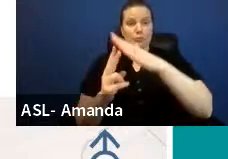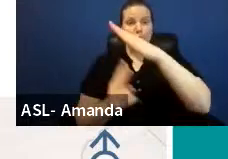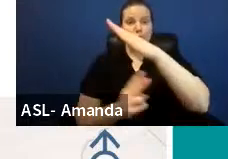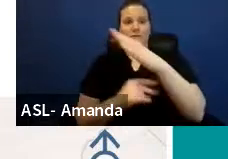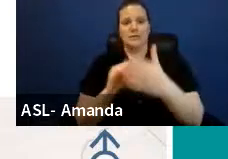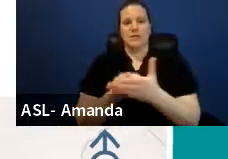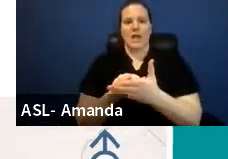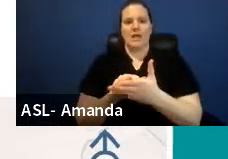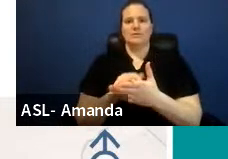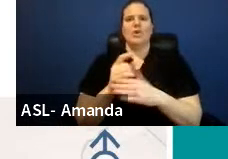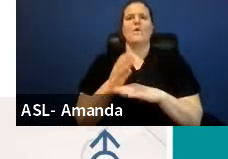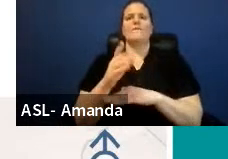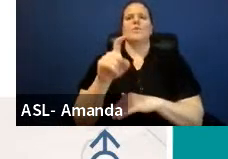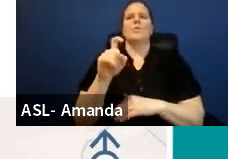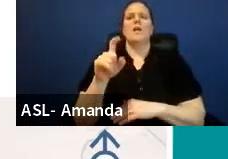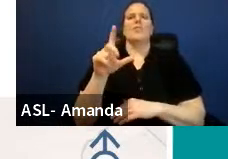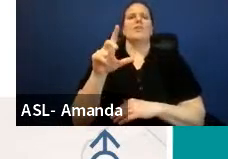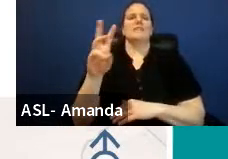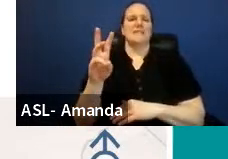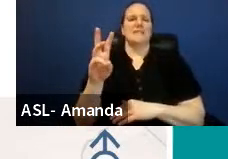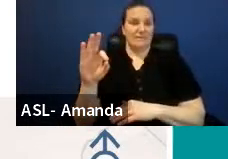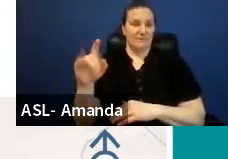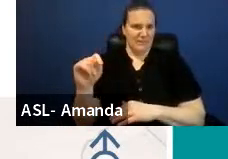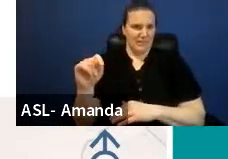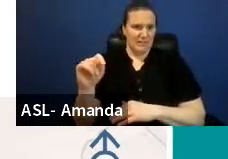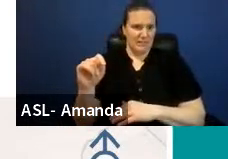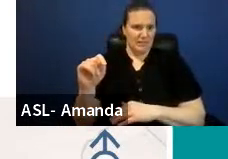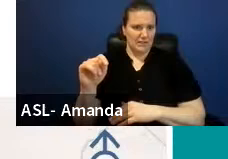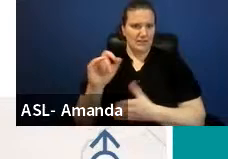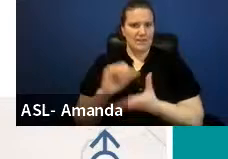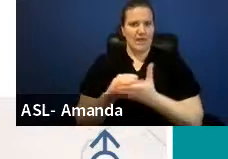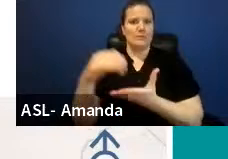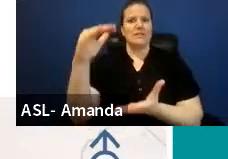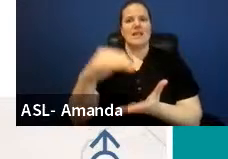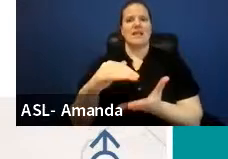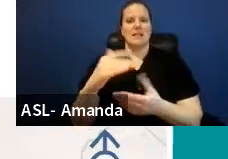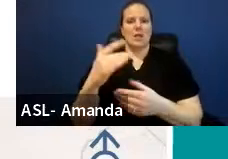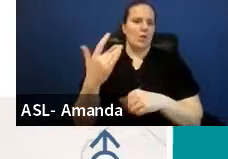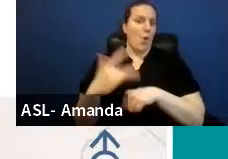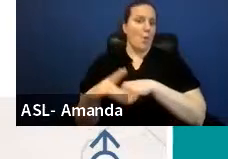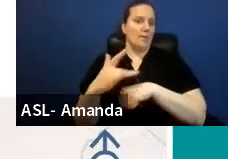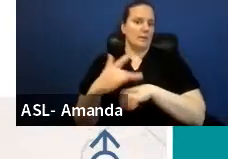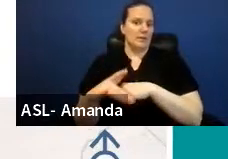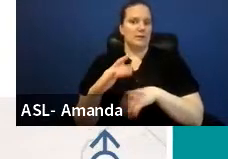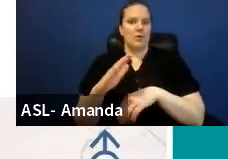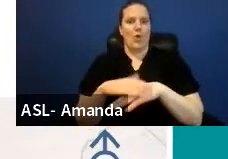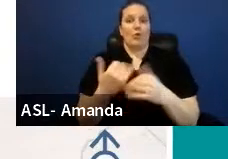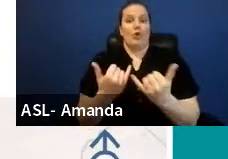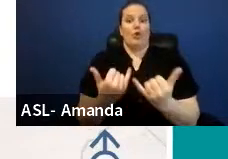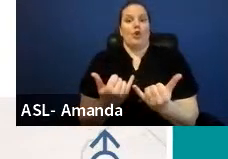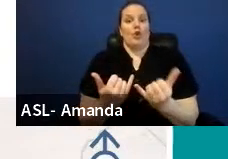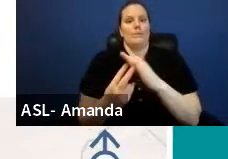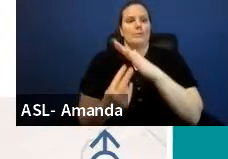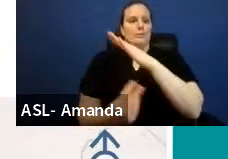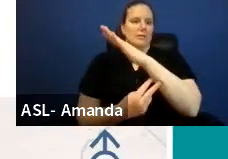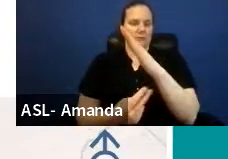vertical clearance of 136 feet, which is less than the opening on the current bridge we have today